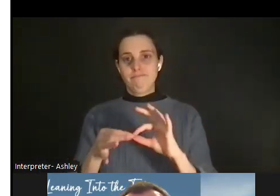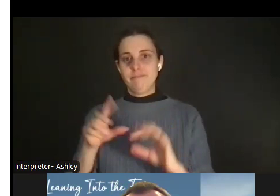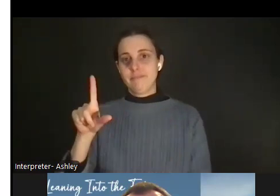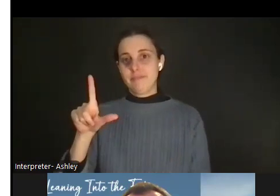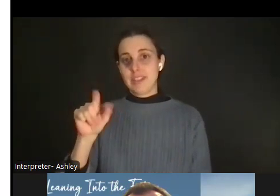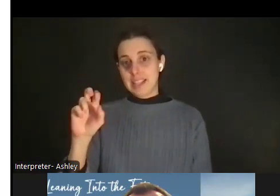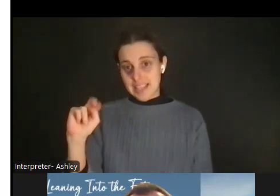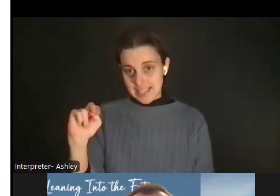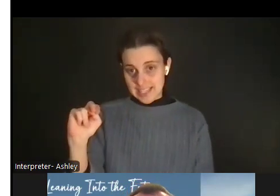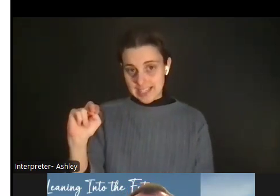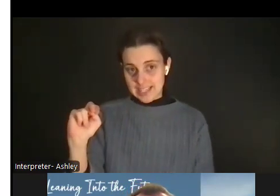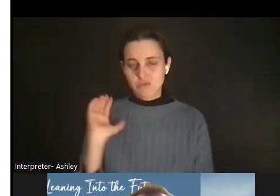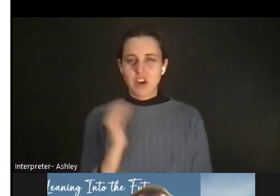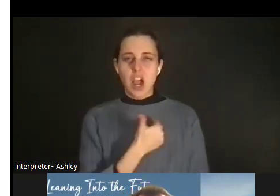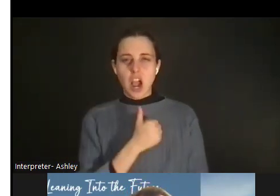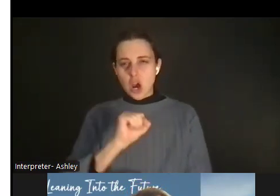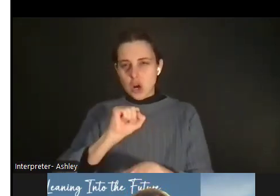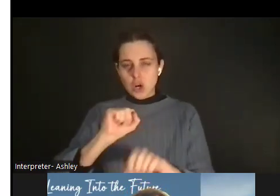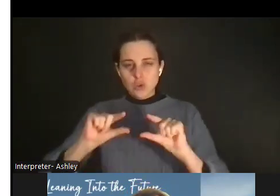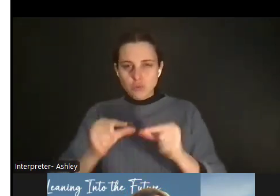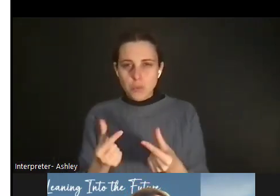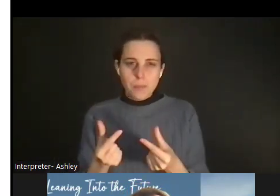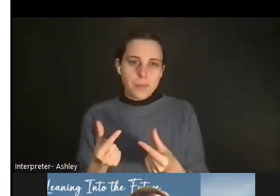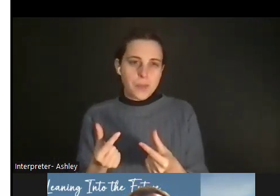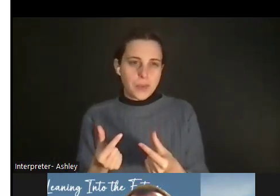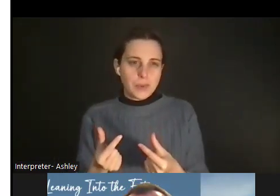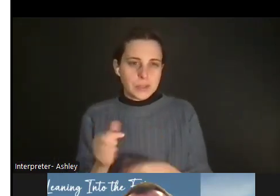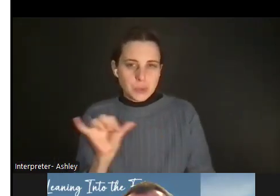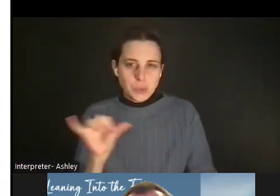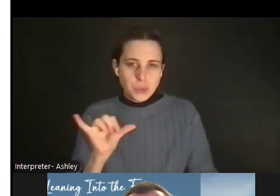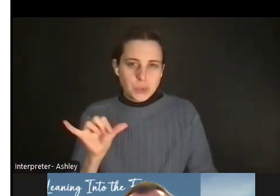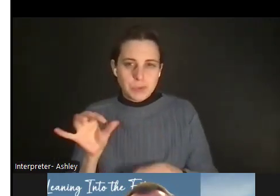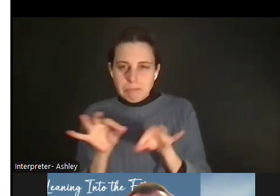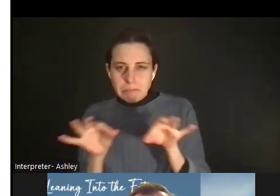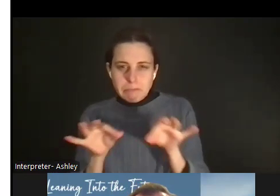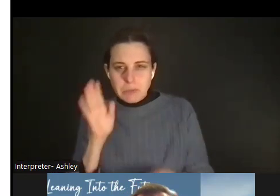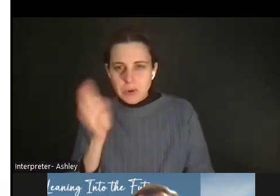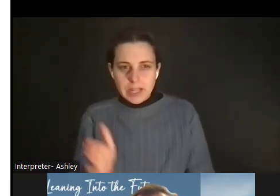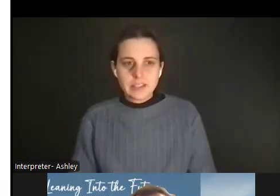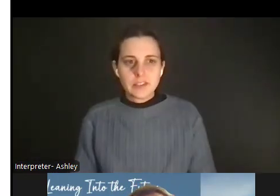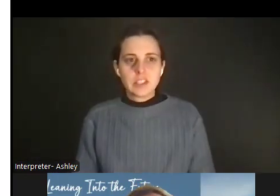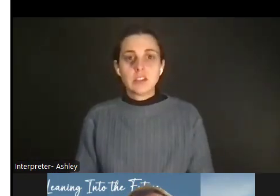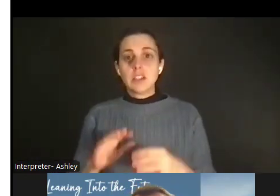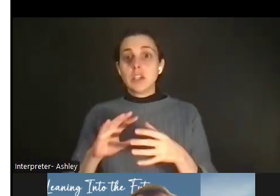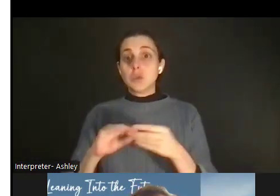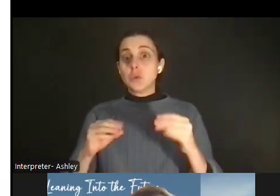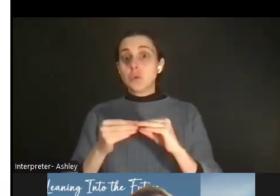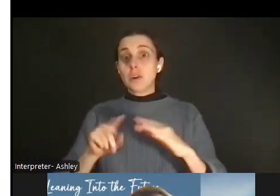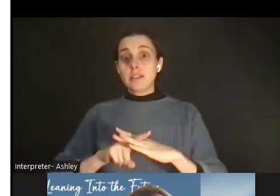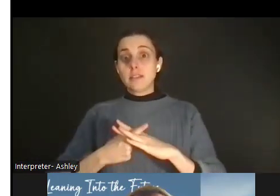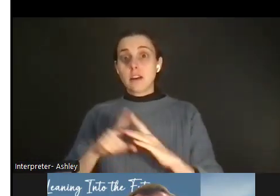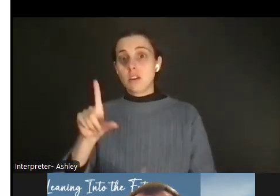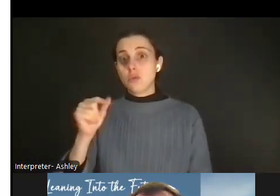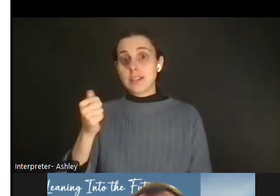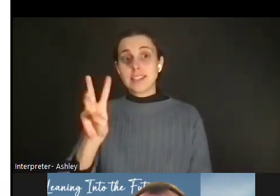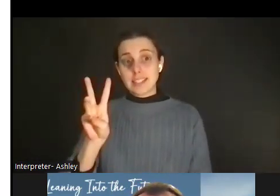or Faculty Plant Practice Services. So the story started in 2016. So I was actually at UW